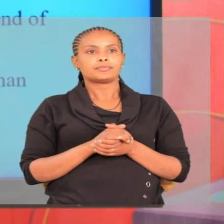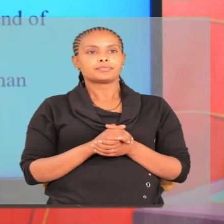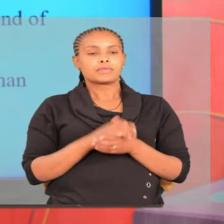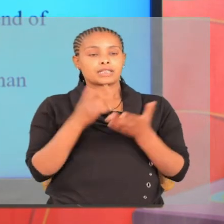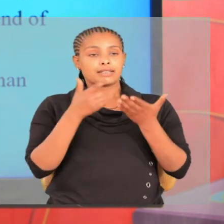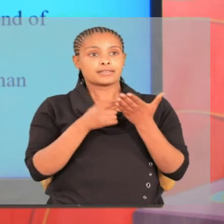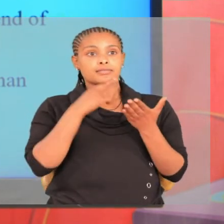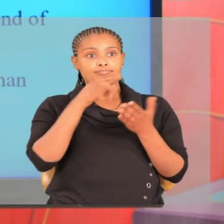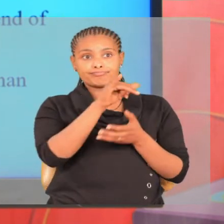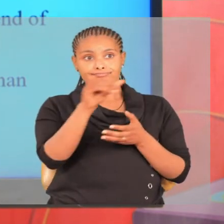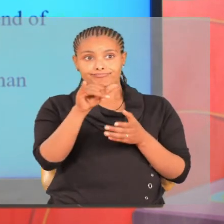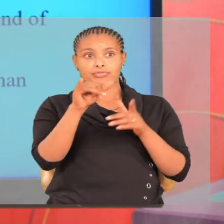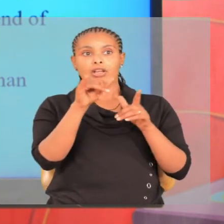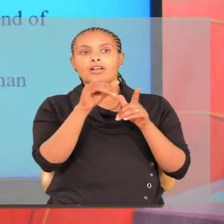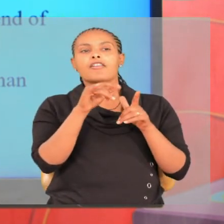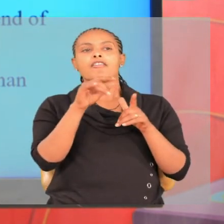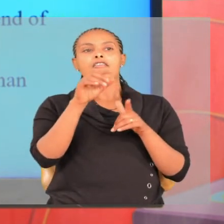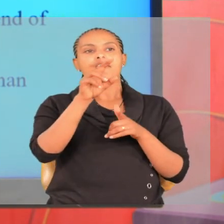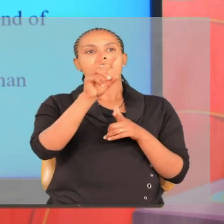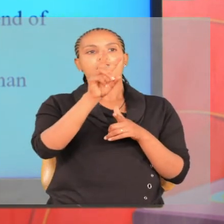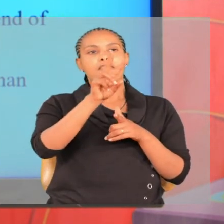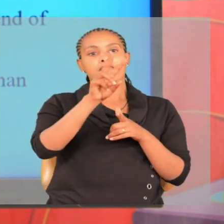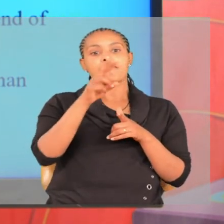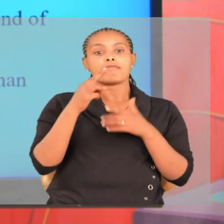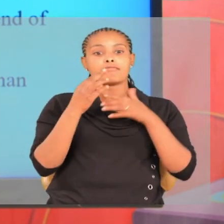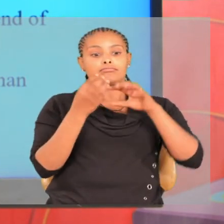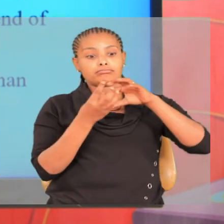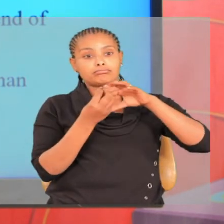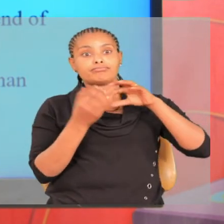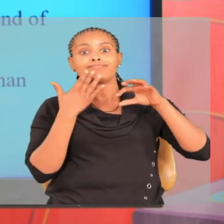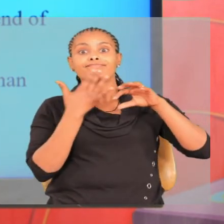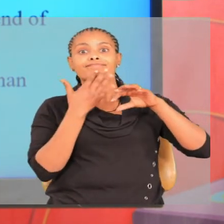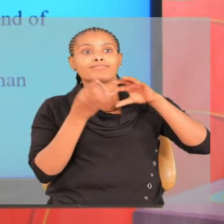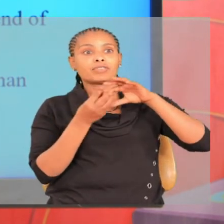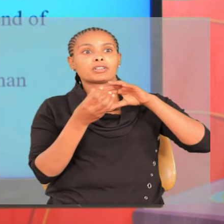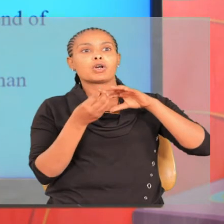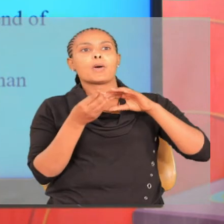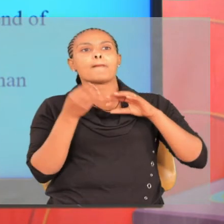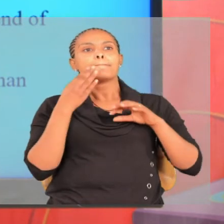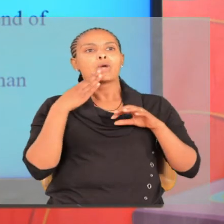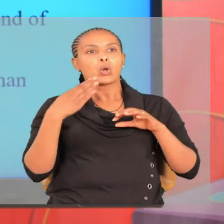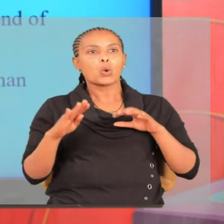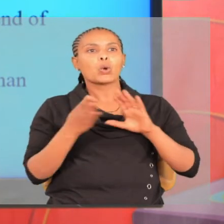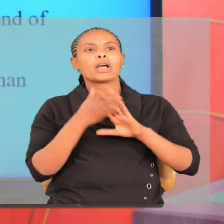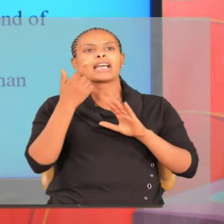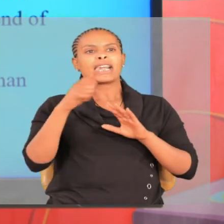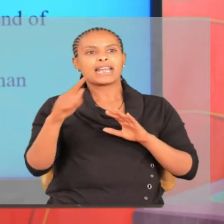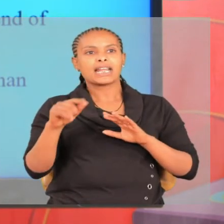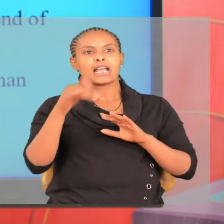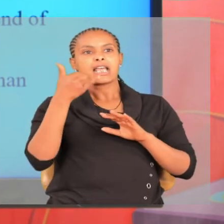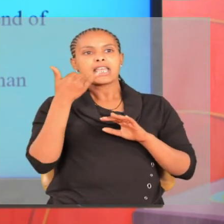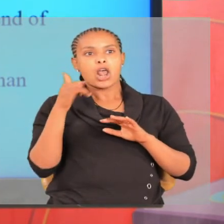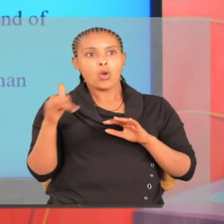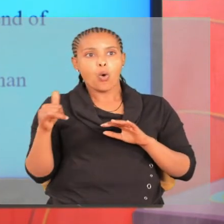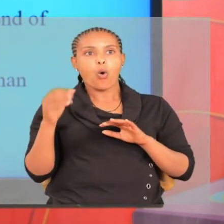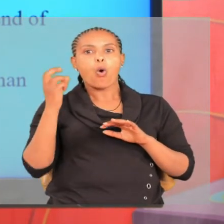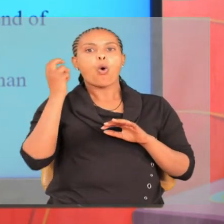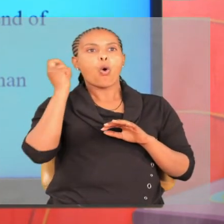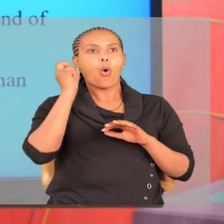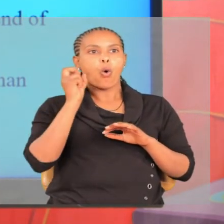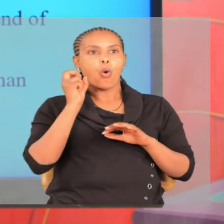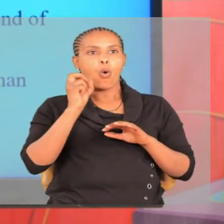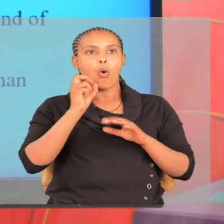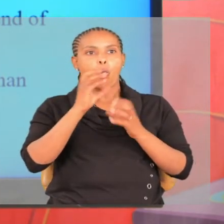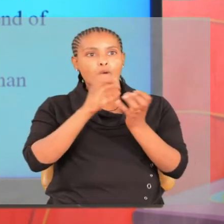This is violet, indigo, blue, green, yellow, orange,